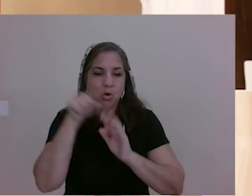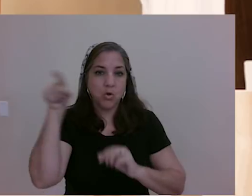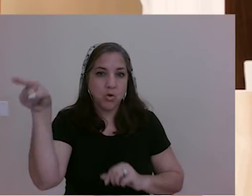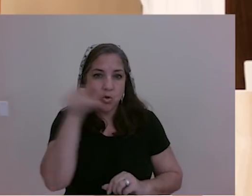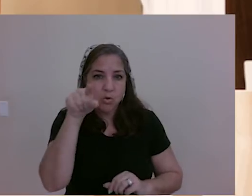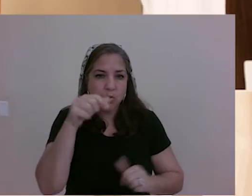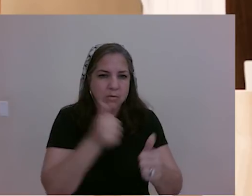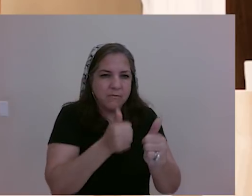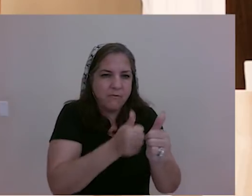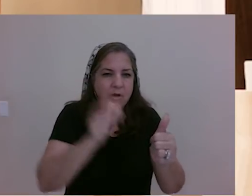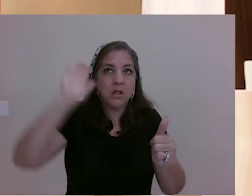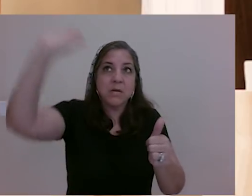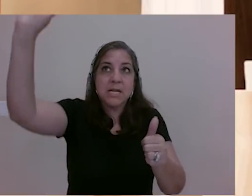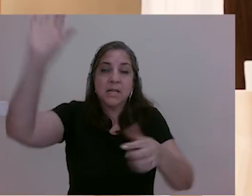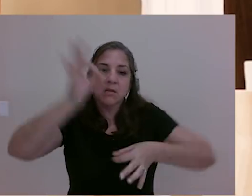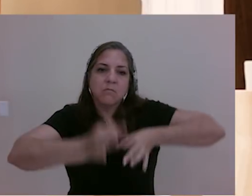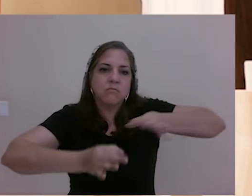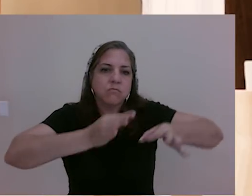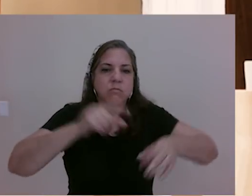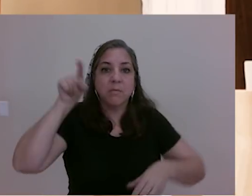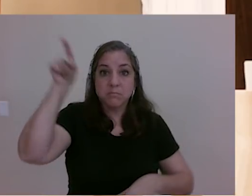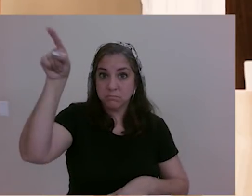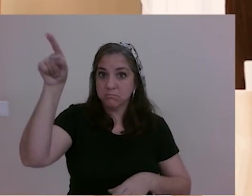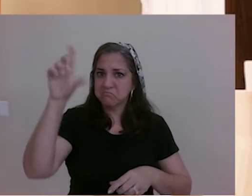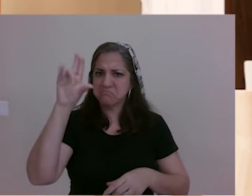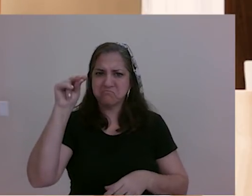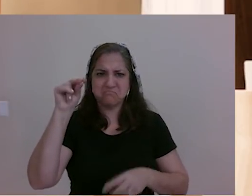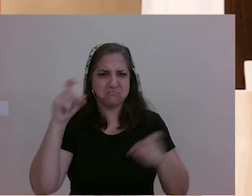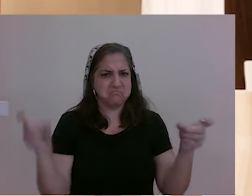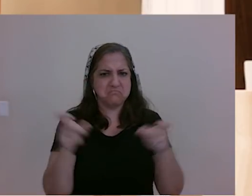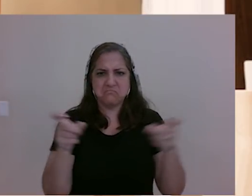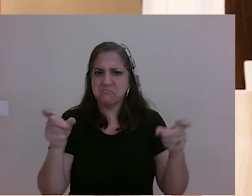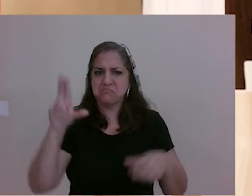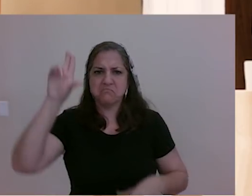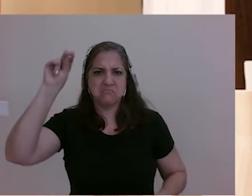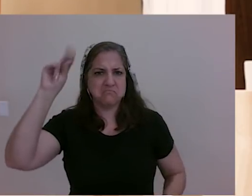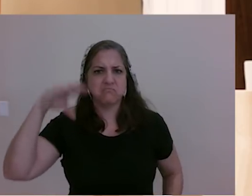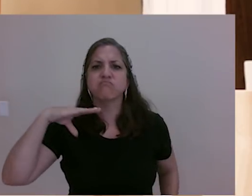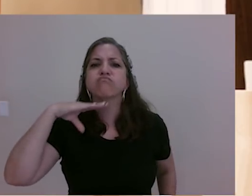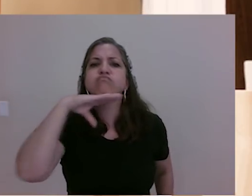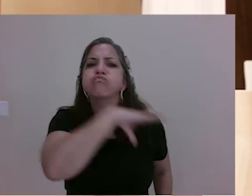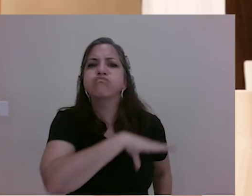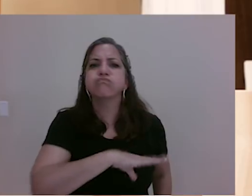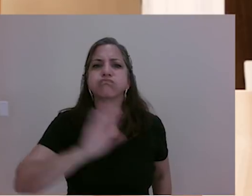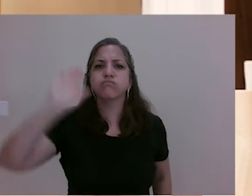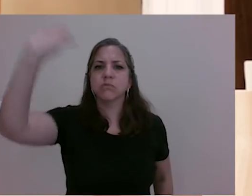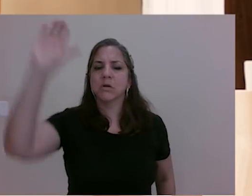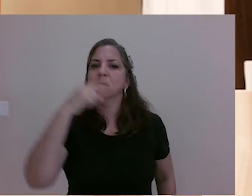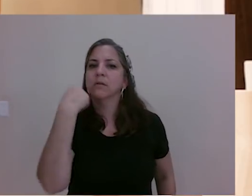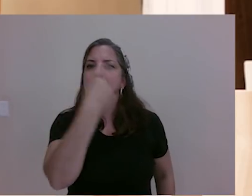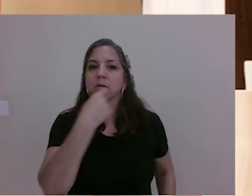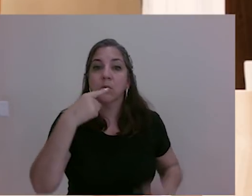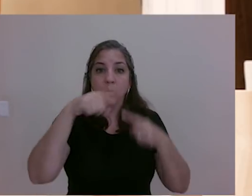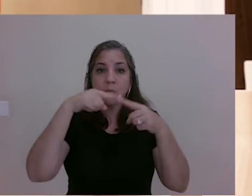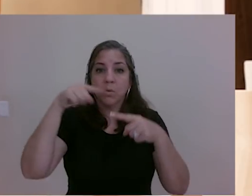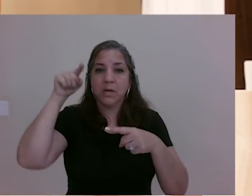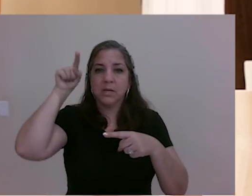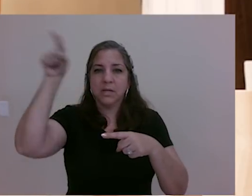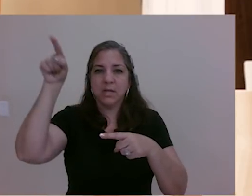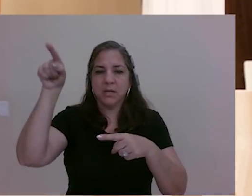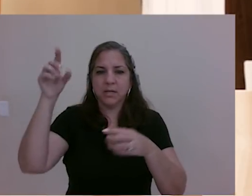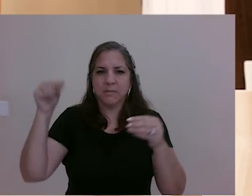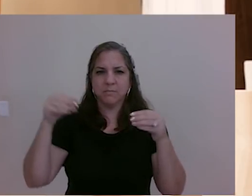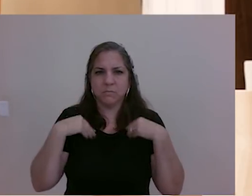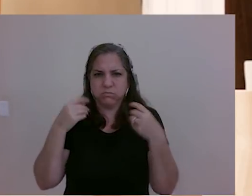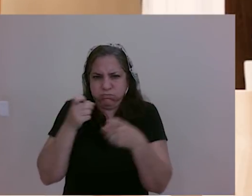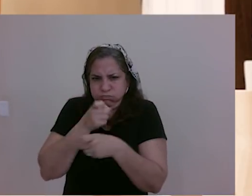footsteps. He committed no sin, and no deceit was found in his mouth. When he was insulted,